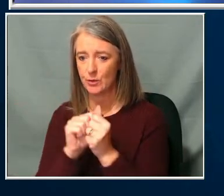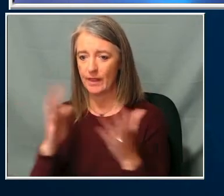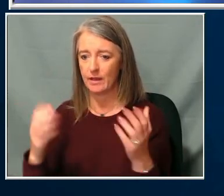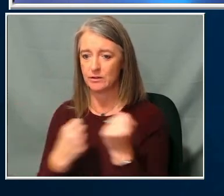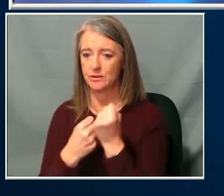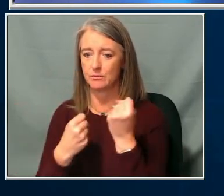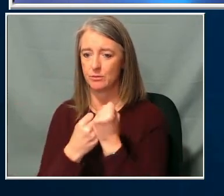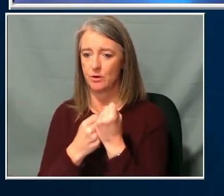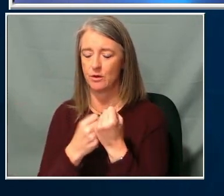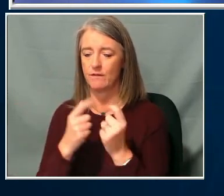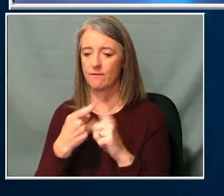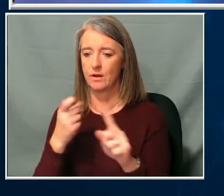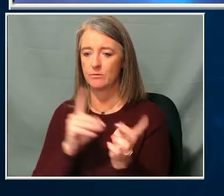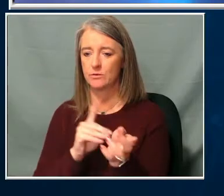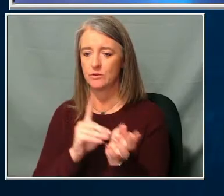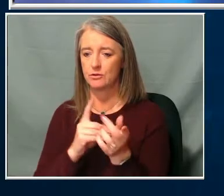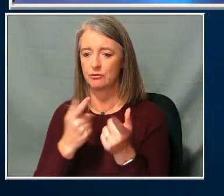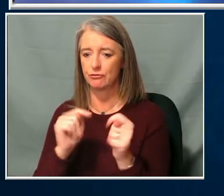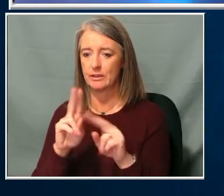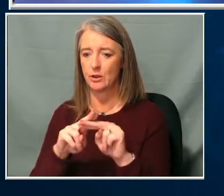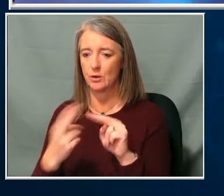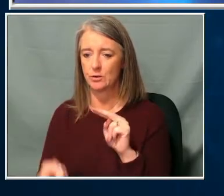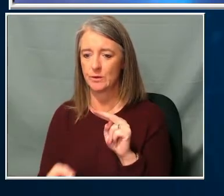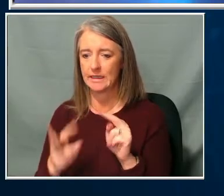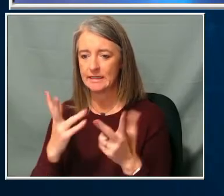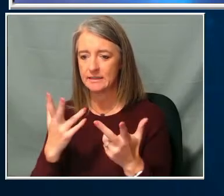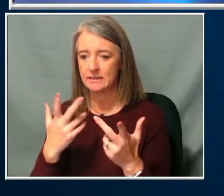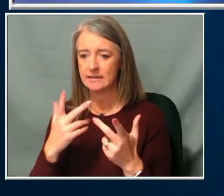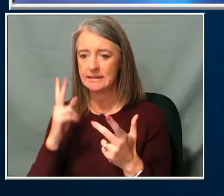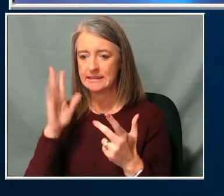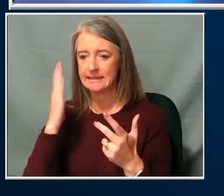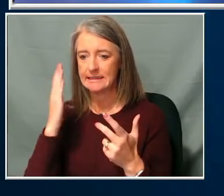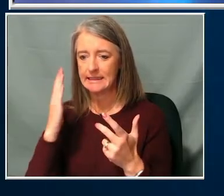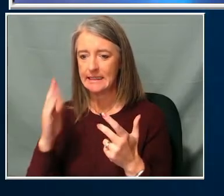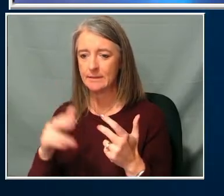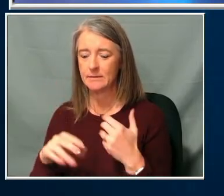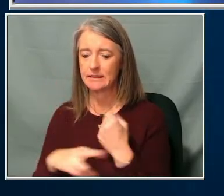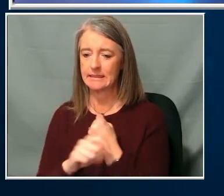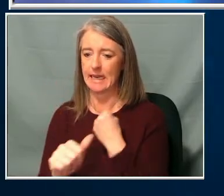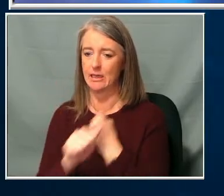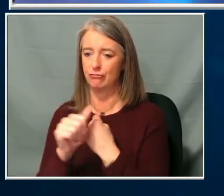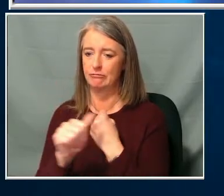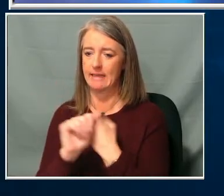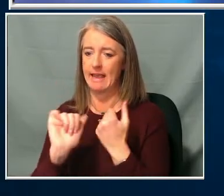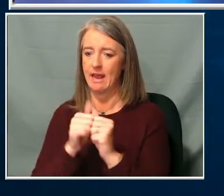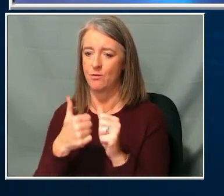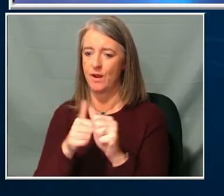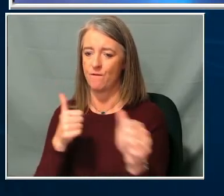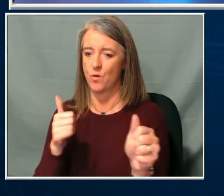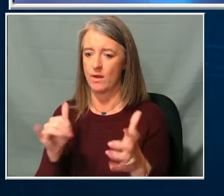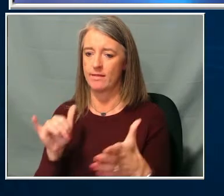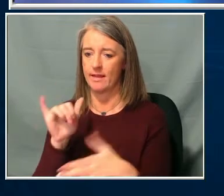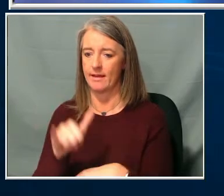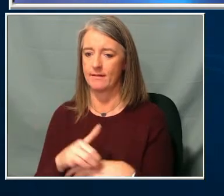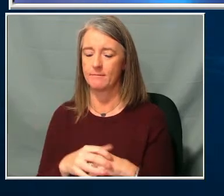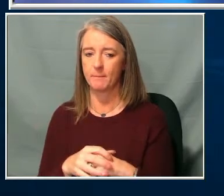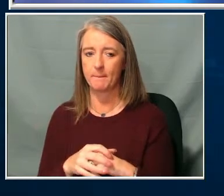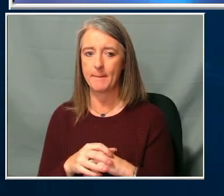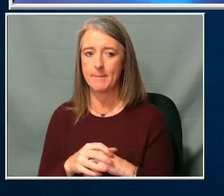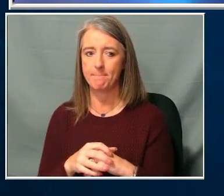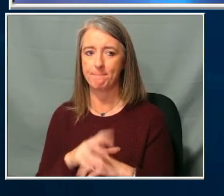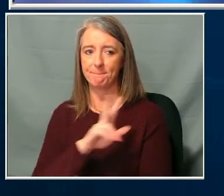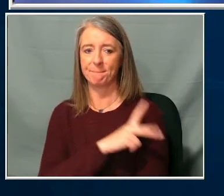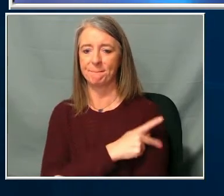input from their doctors, just trying to lose weight. Seems pretty dangerous. How do we avoid that? So patients